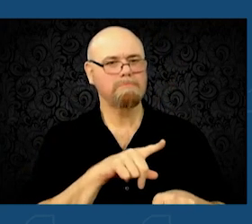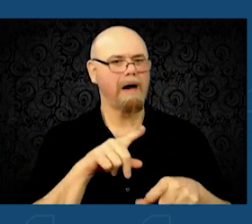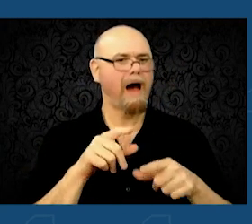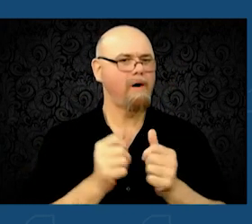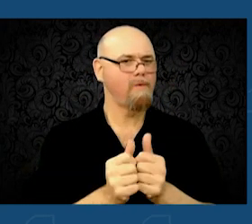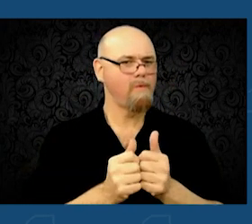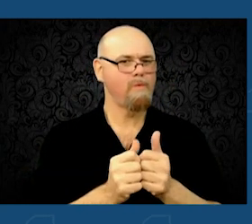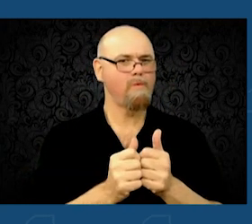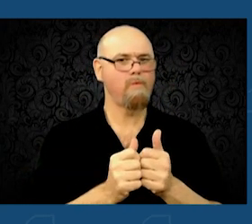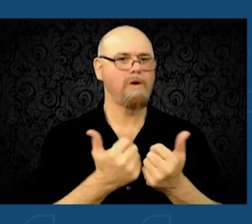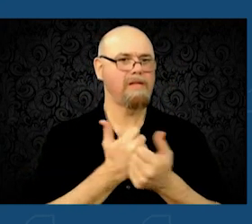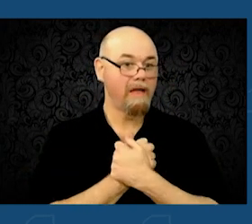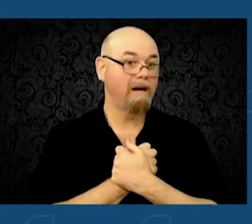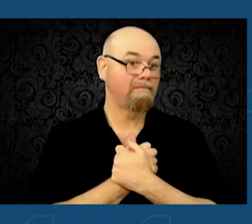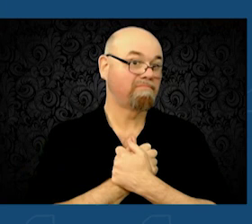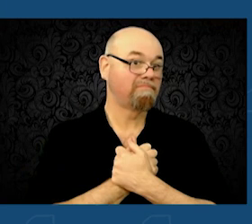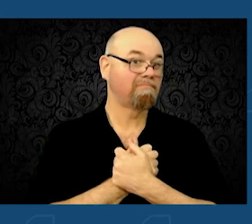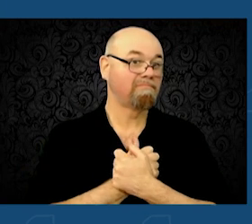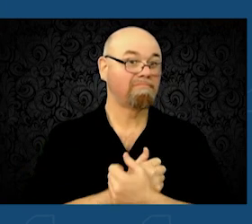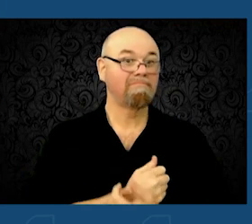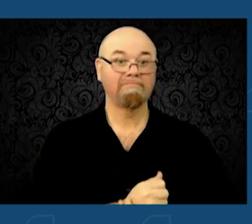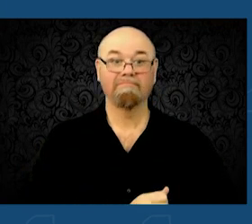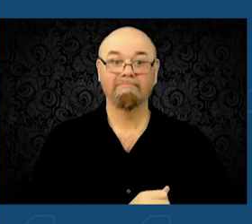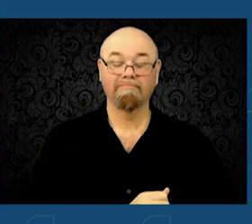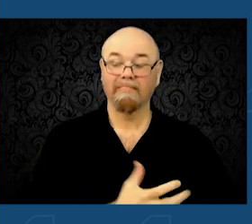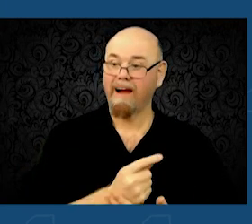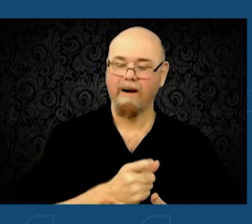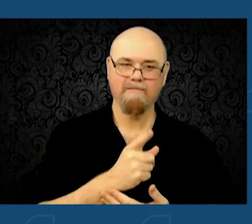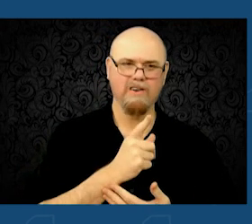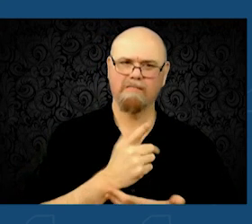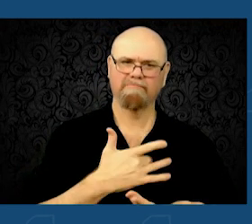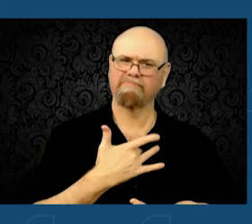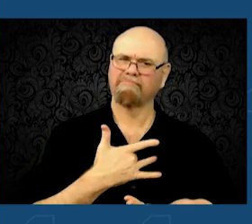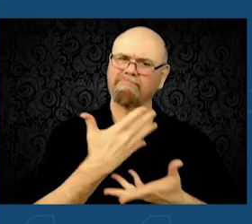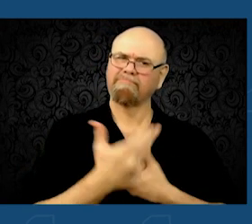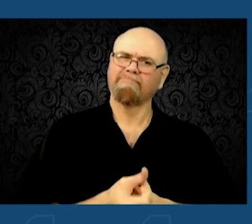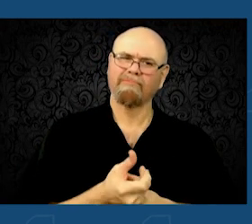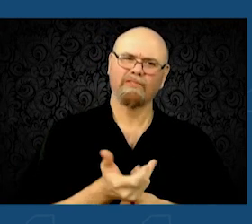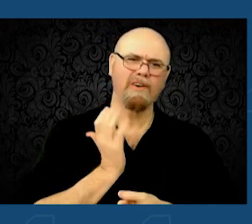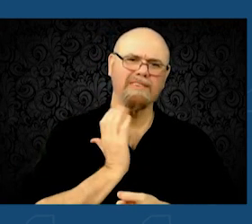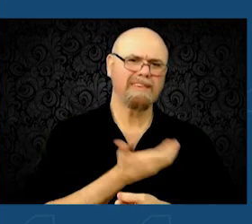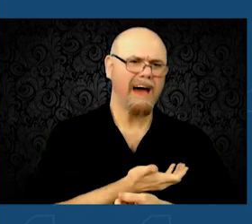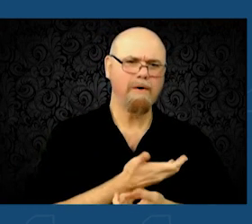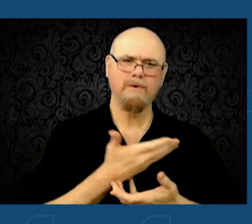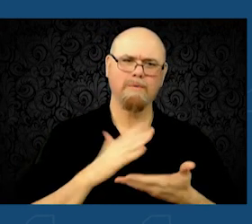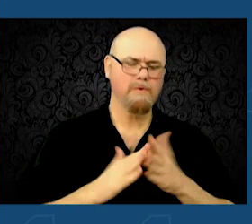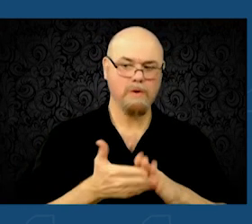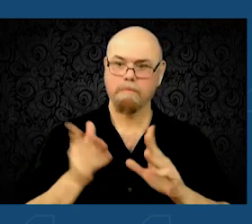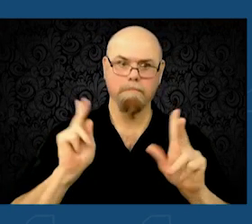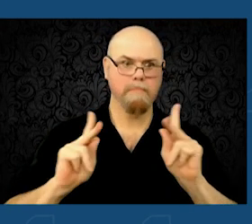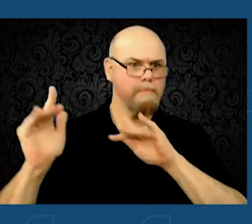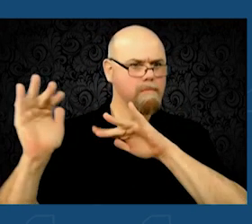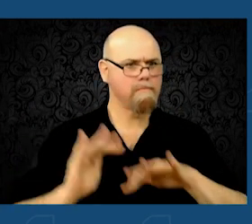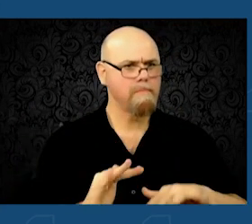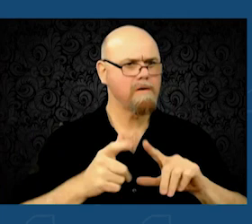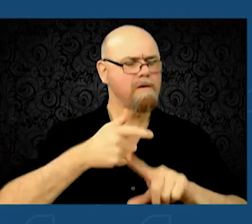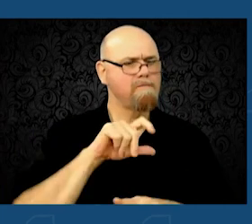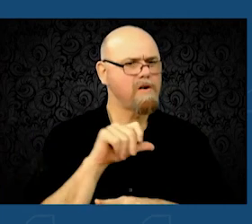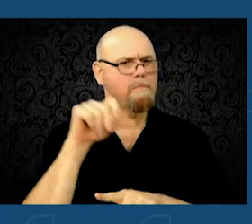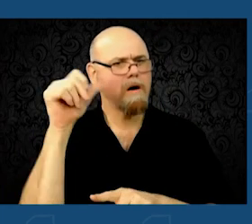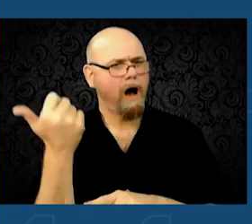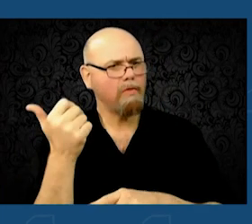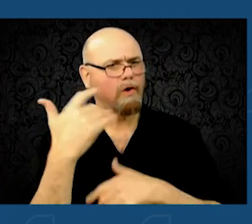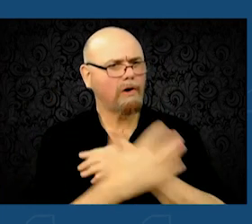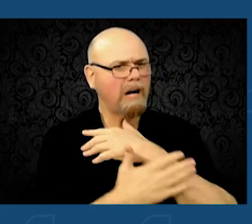with love. And I'm confident in that, our community. People are coming here from other countries to escape persecution, to